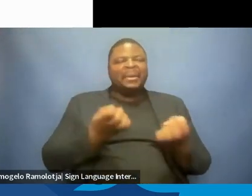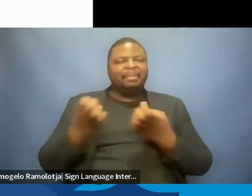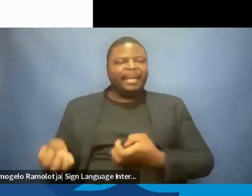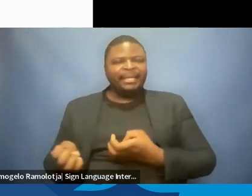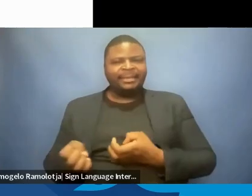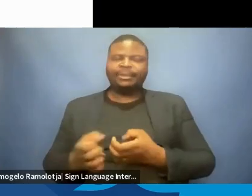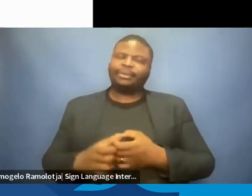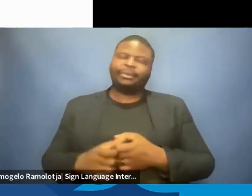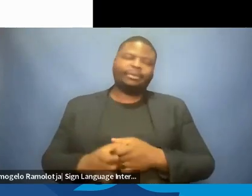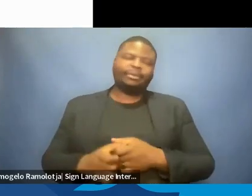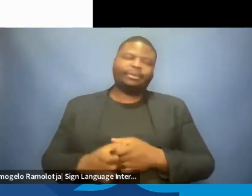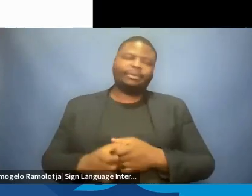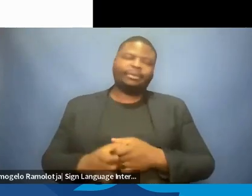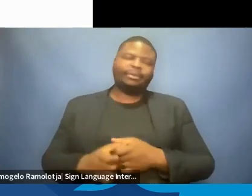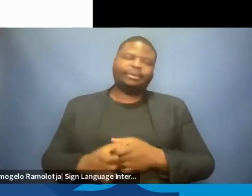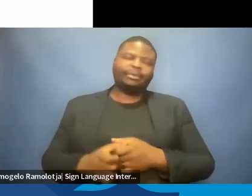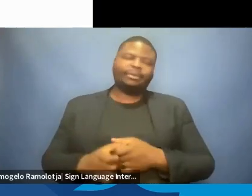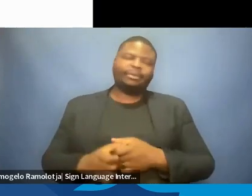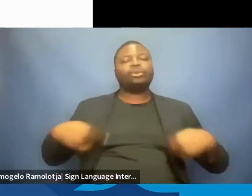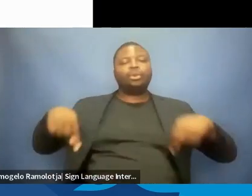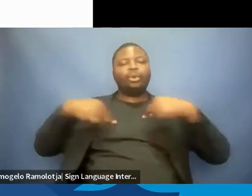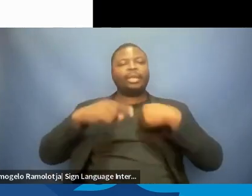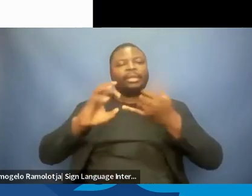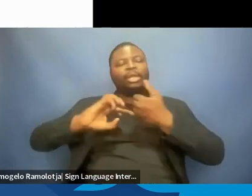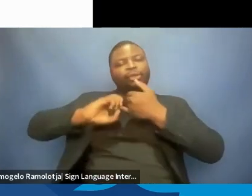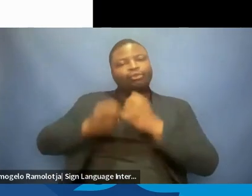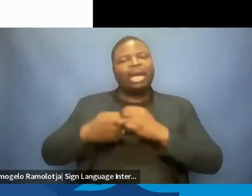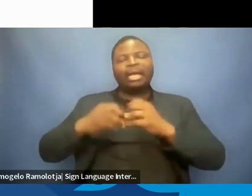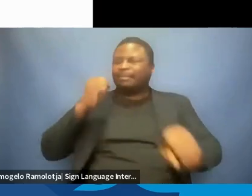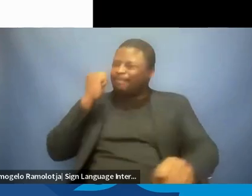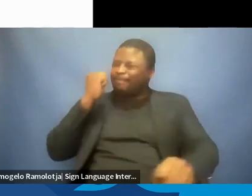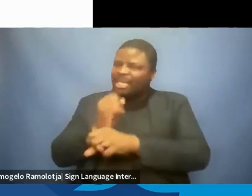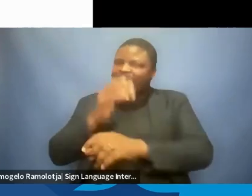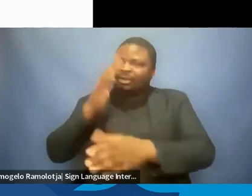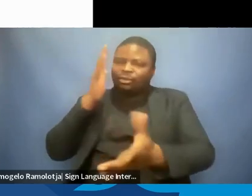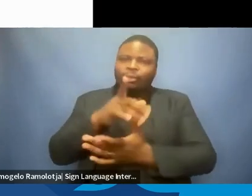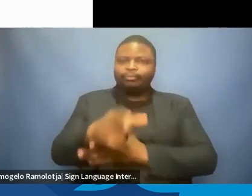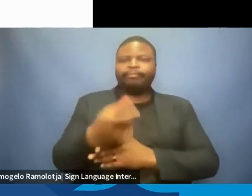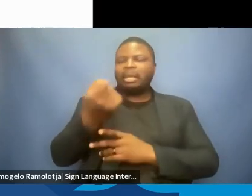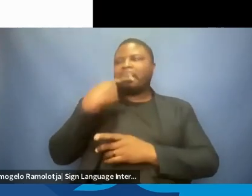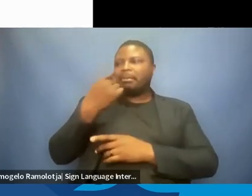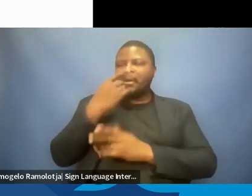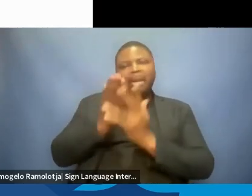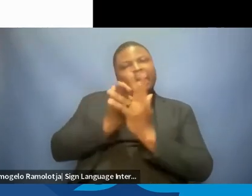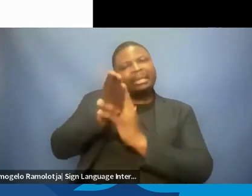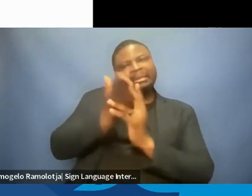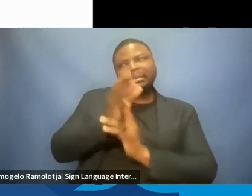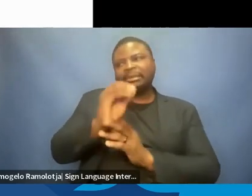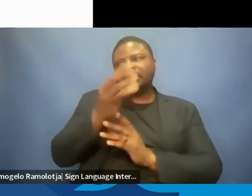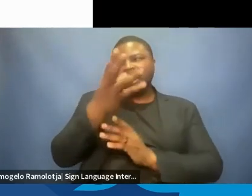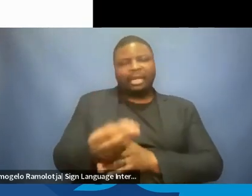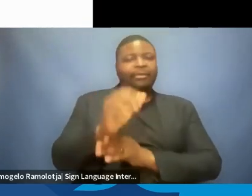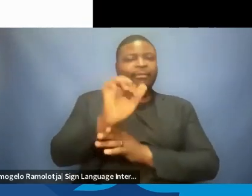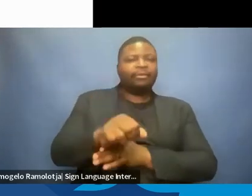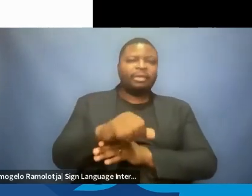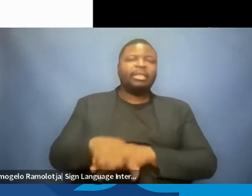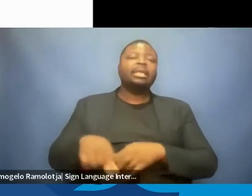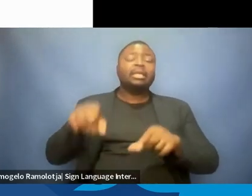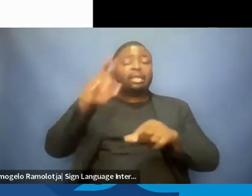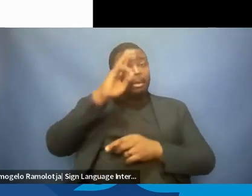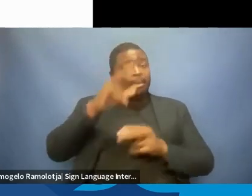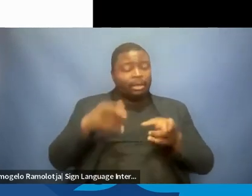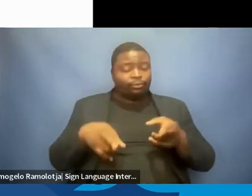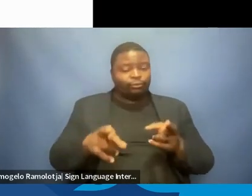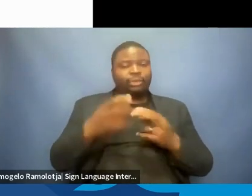we are not equipped with the specific mobile healthcare services equipment. So we use what